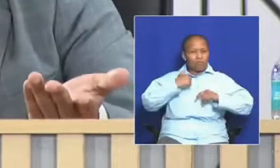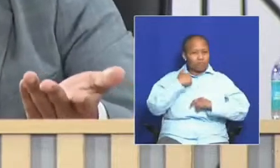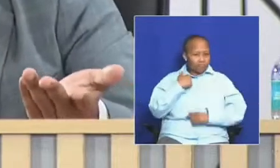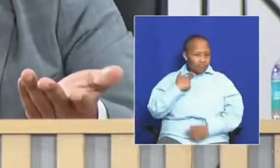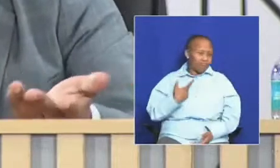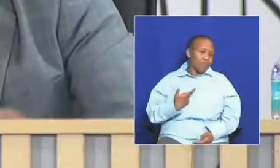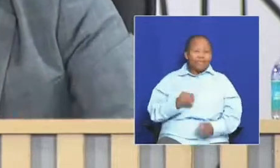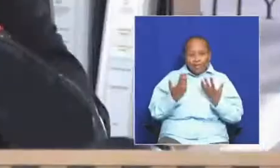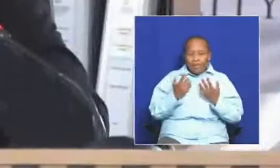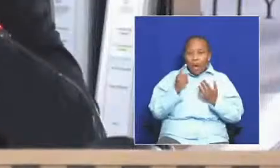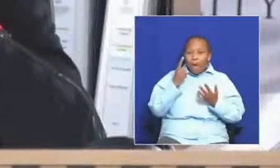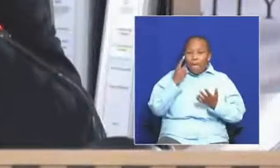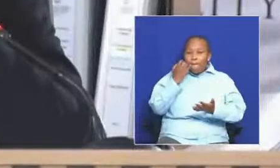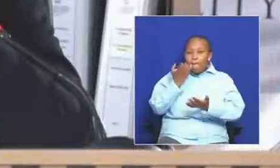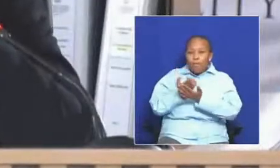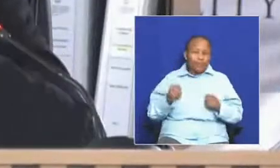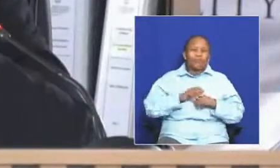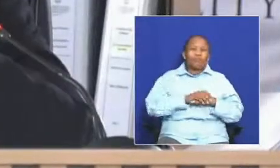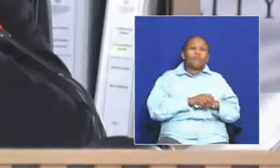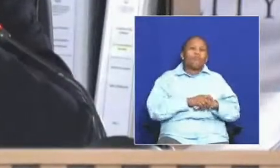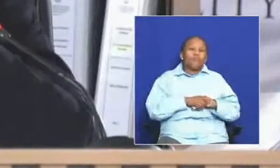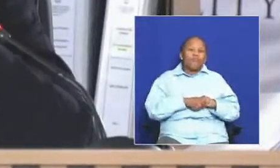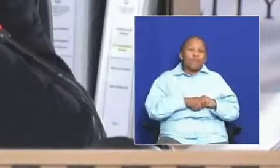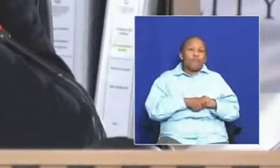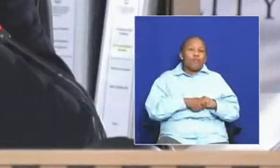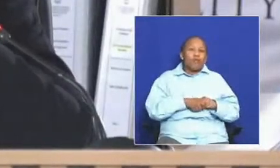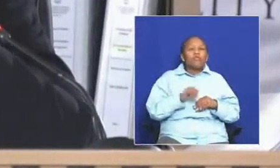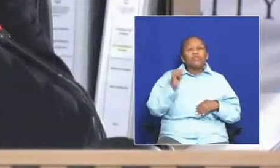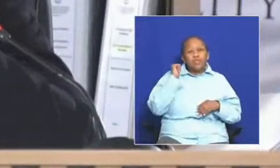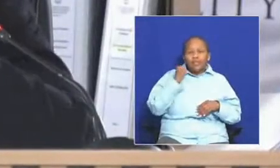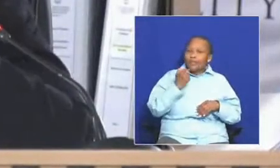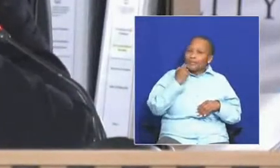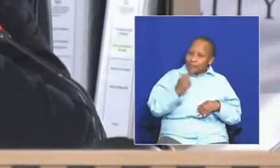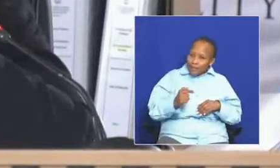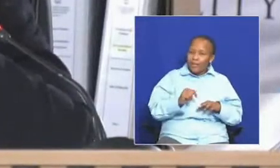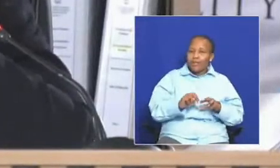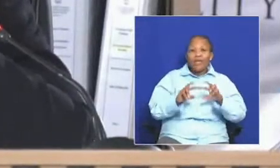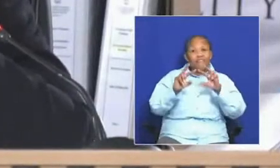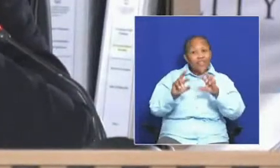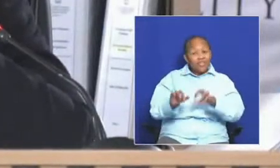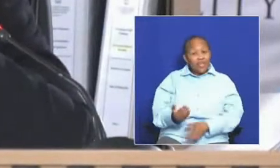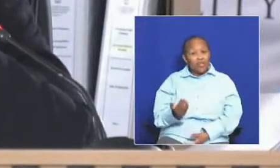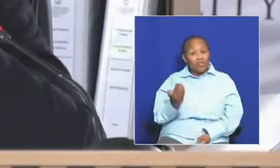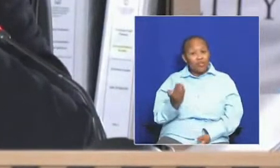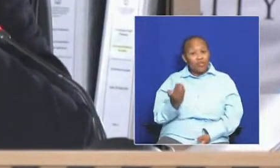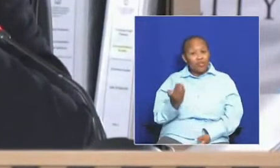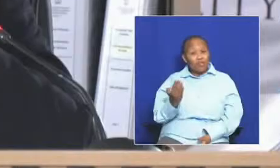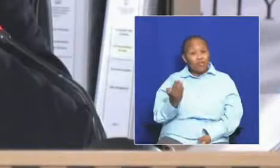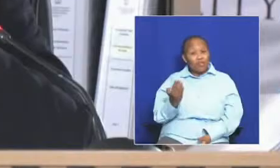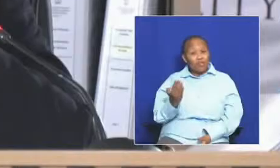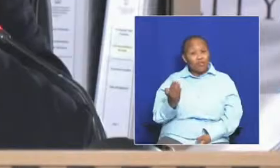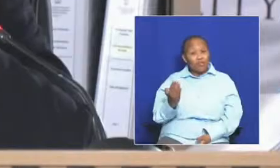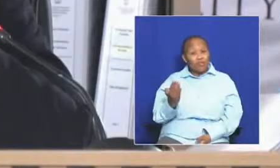We have established one thing. You have to provide documentation to prove you are under investigation.